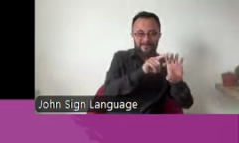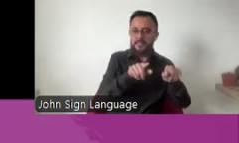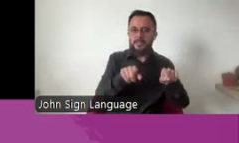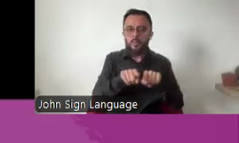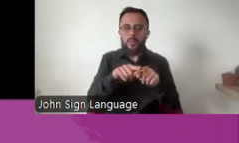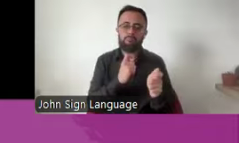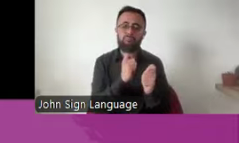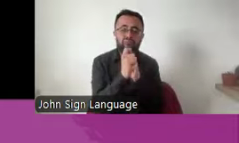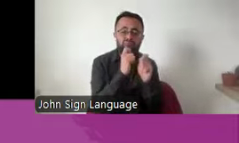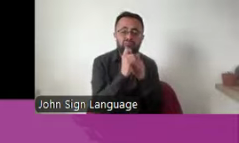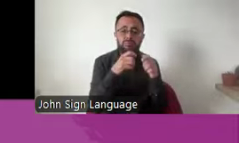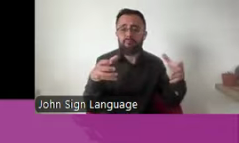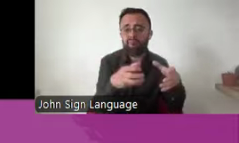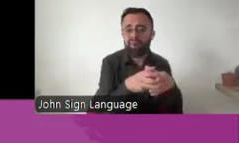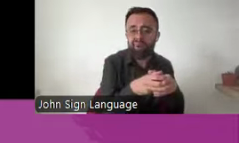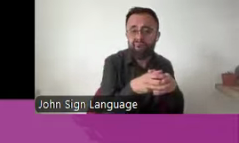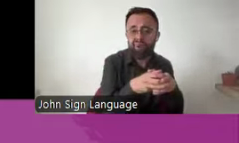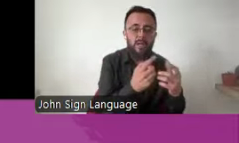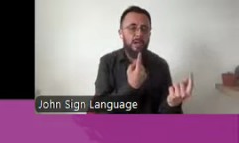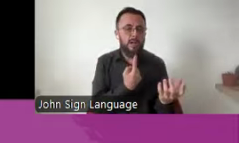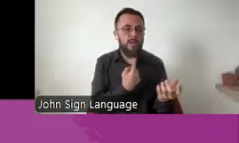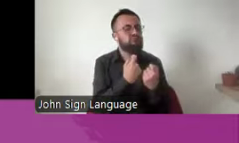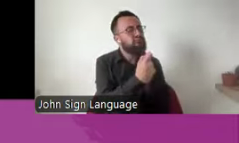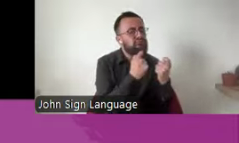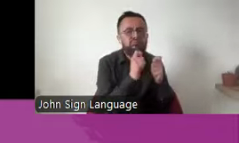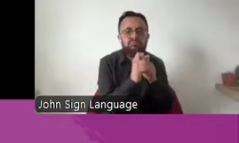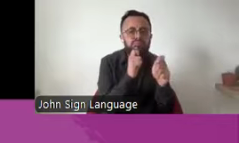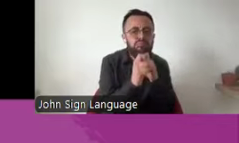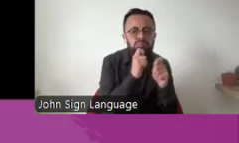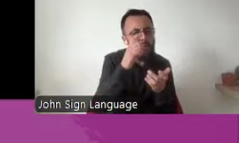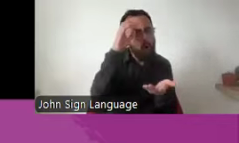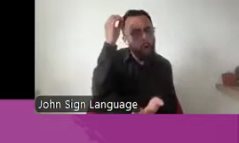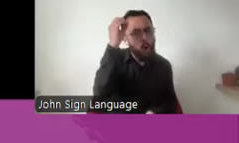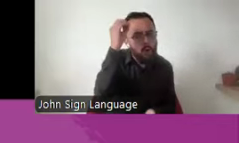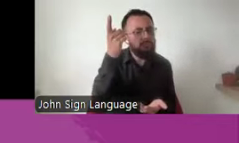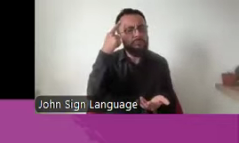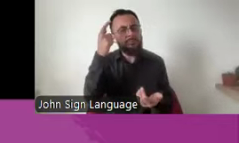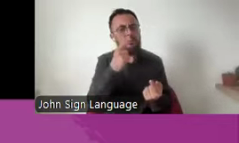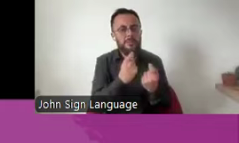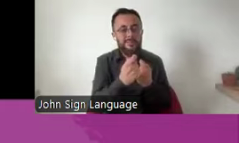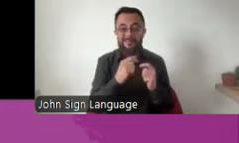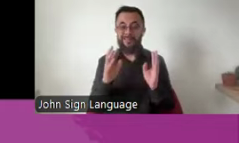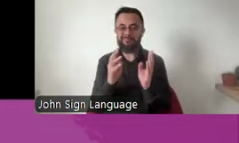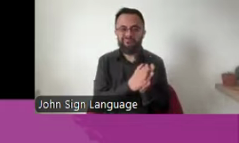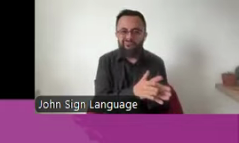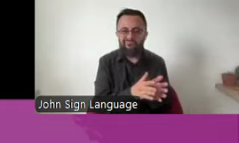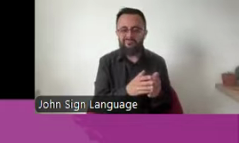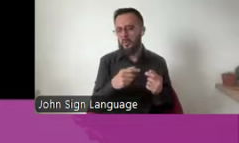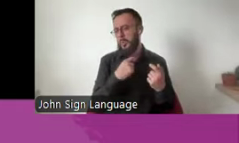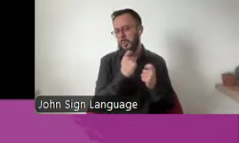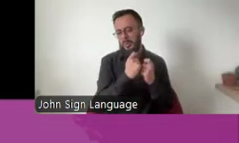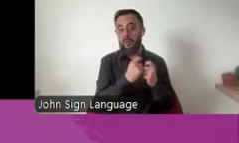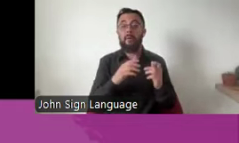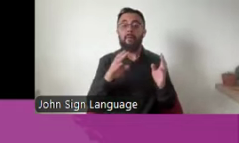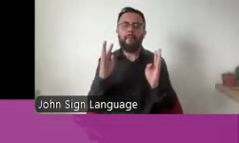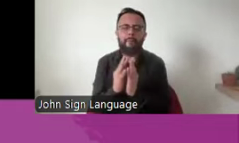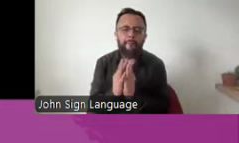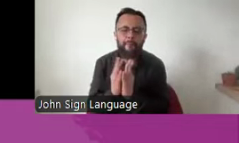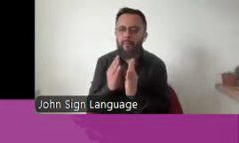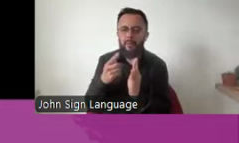of interviews, meeting ministries of health representatives, but also civil